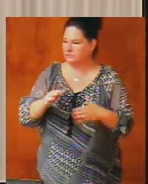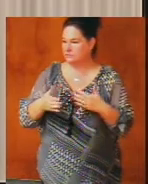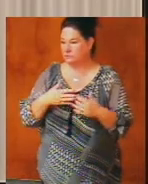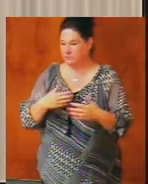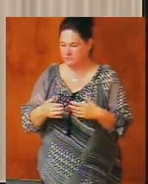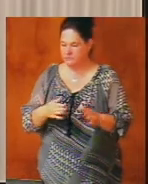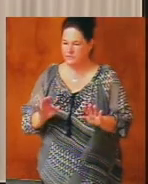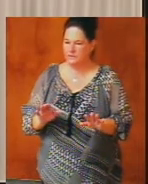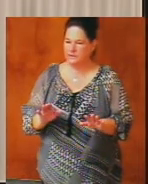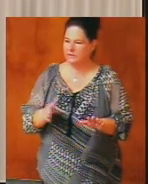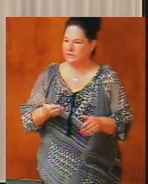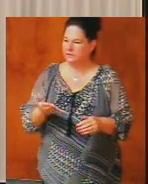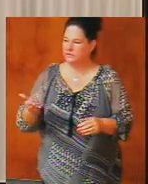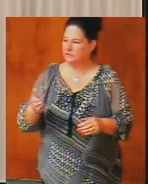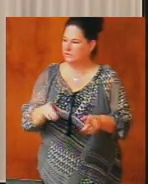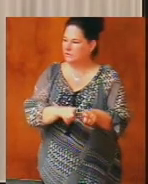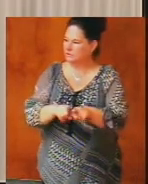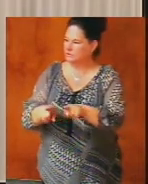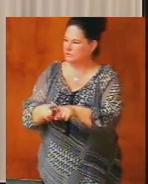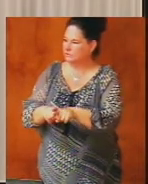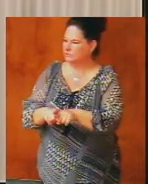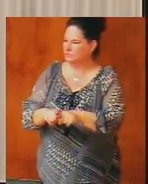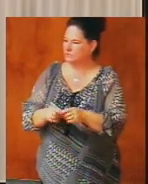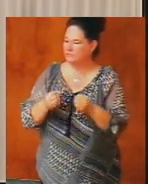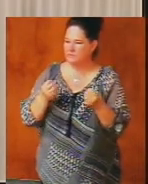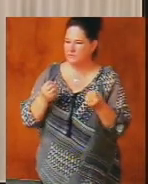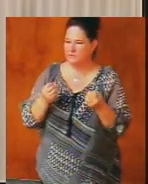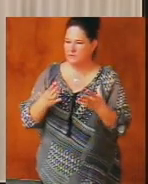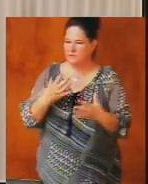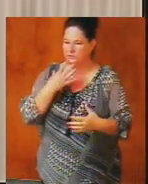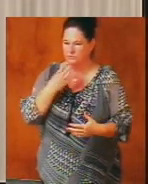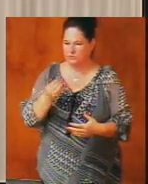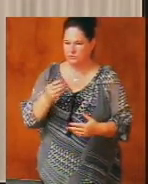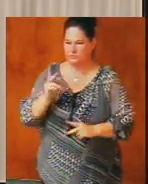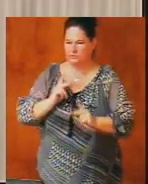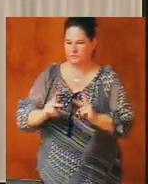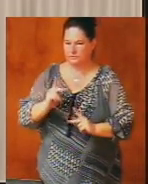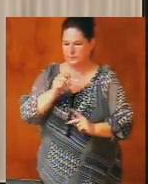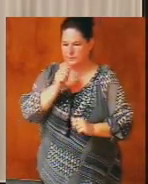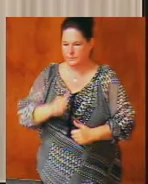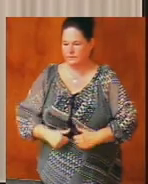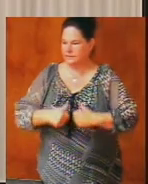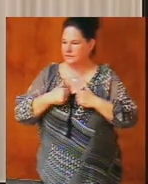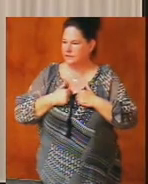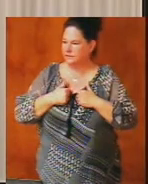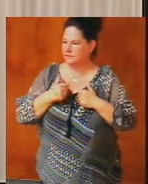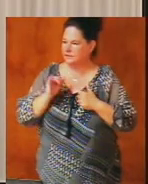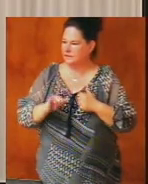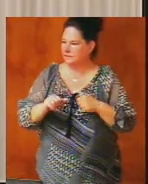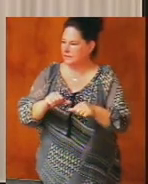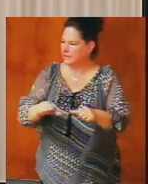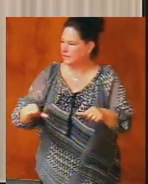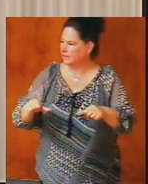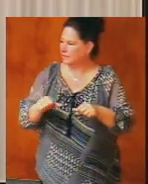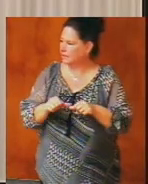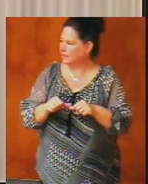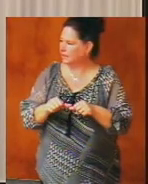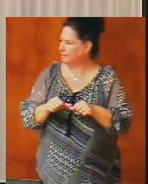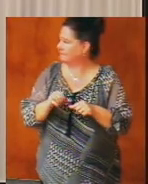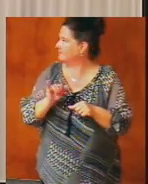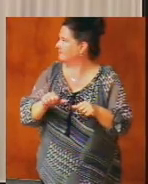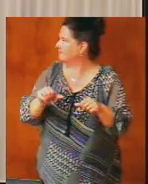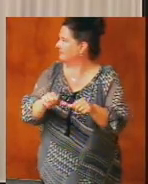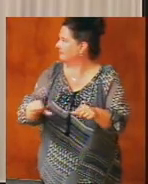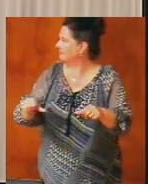However, there was also a substantial number of Jews that lived in this area. This